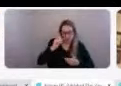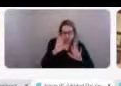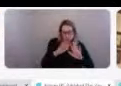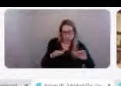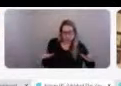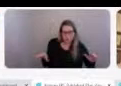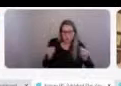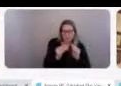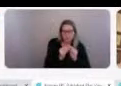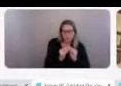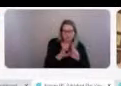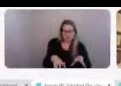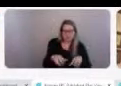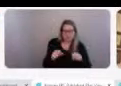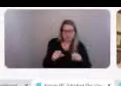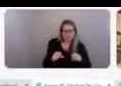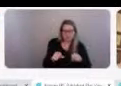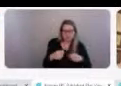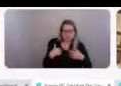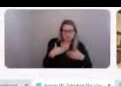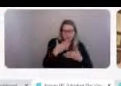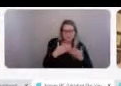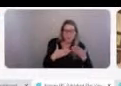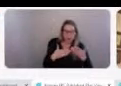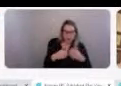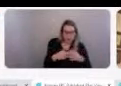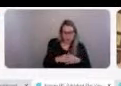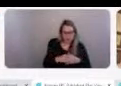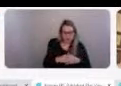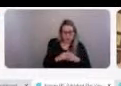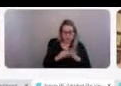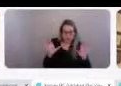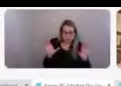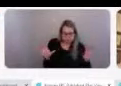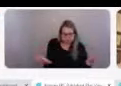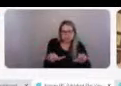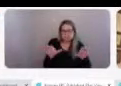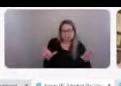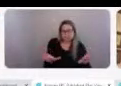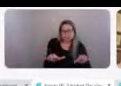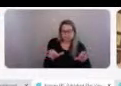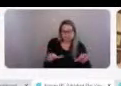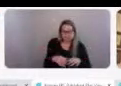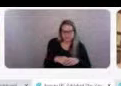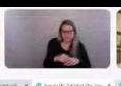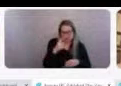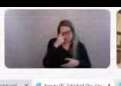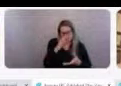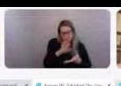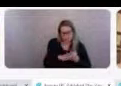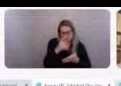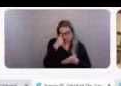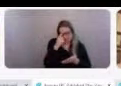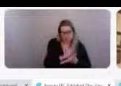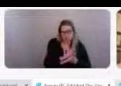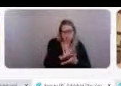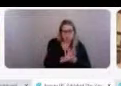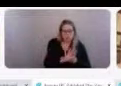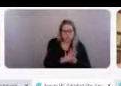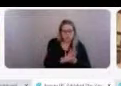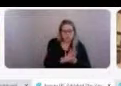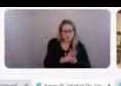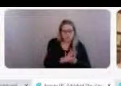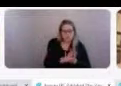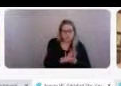more inclined to take part in constructive activities i believe in order for schools to be